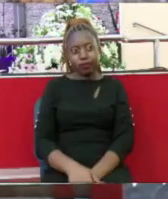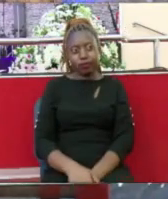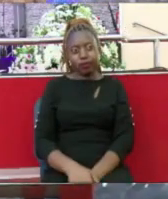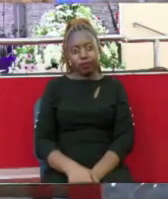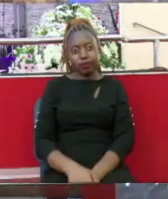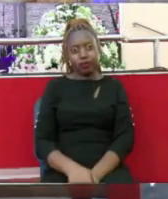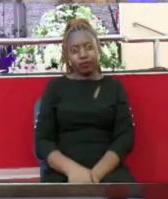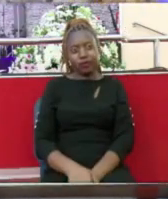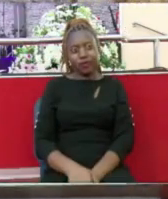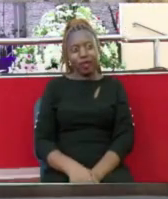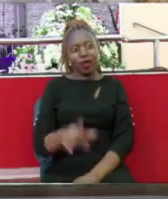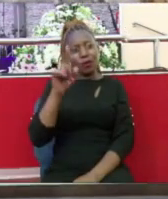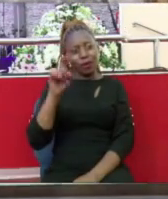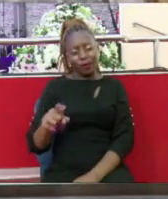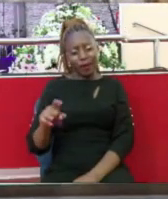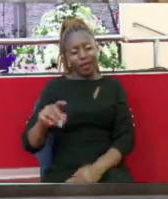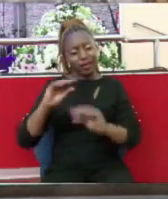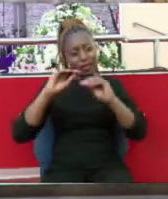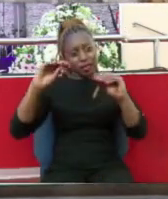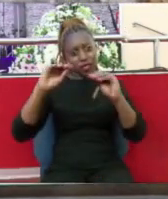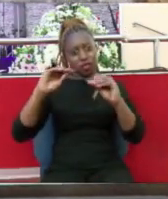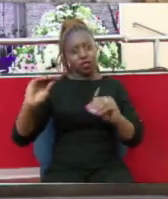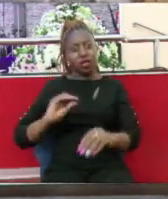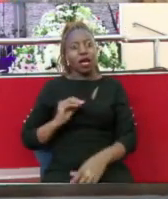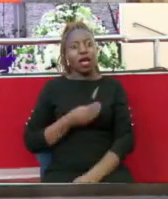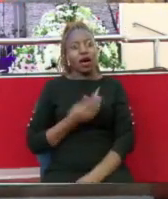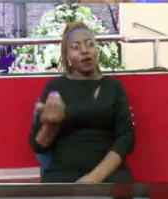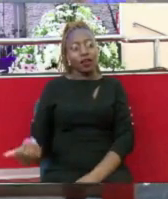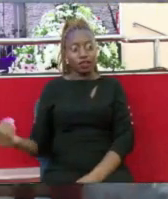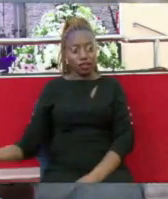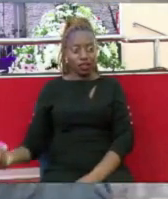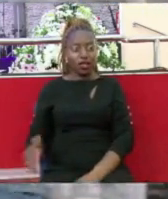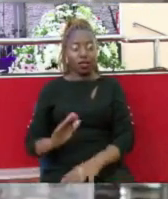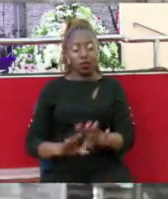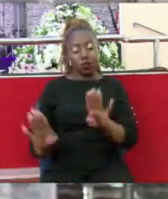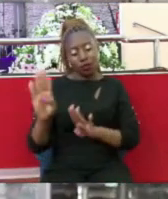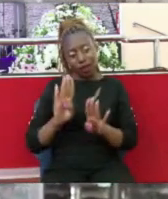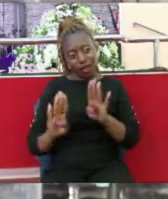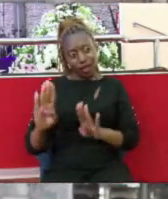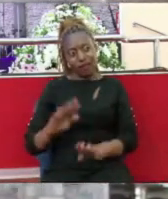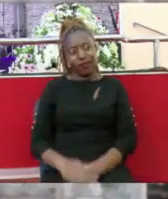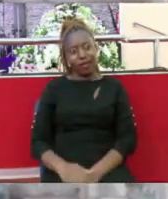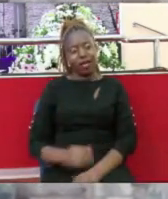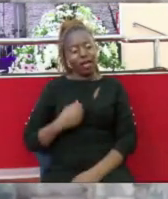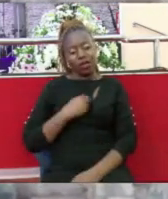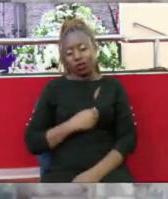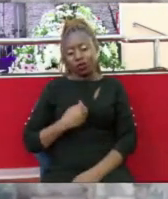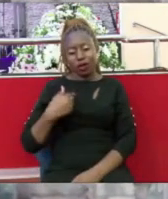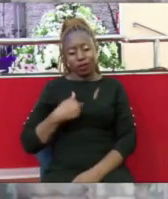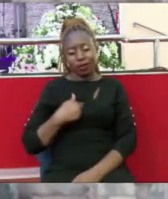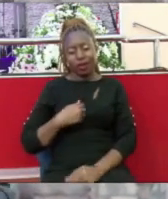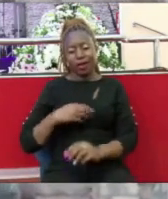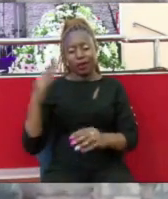We must teach our children discipline. Sharti tuwafunze watoto wetu nidhamu. I'm sorry I'm staying there because I know